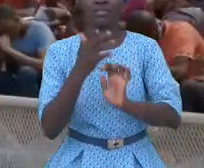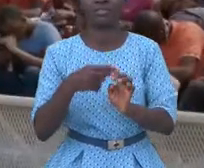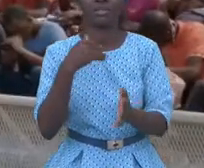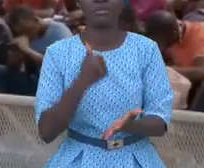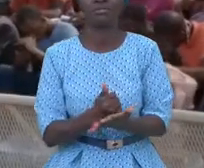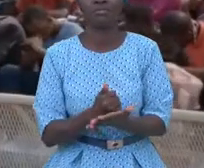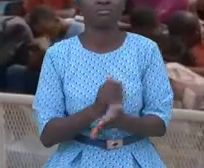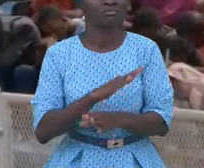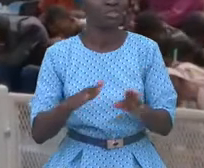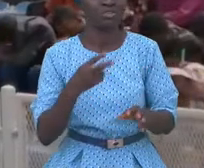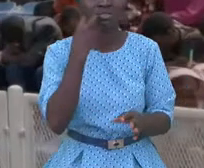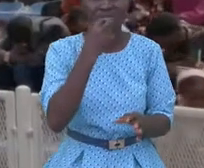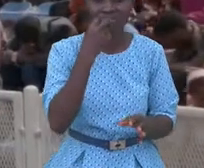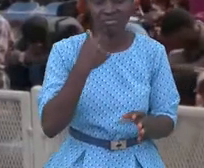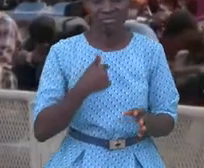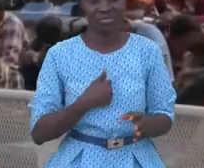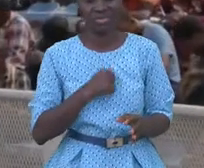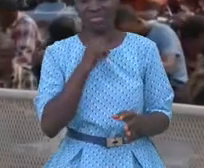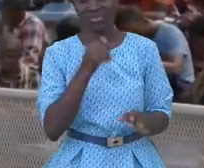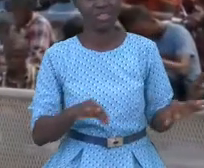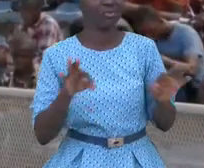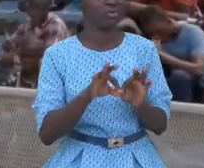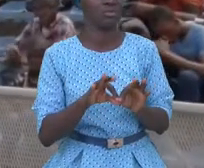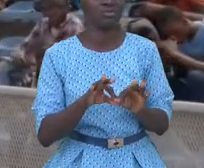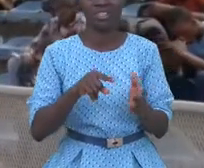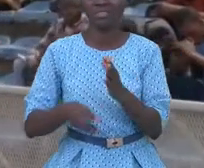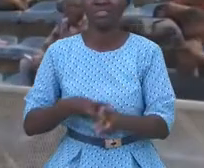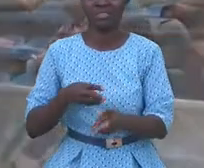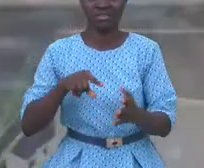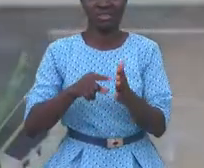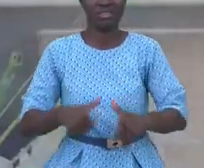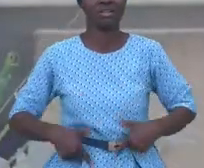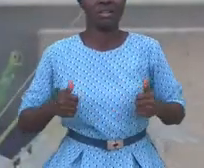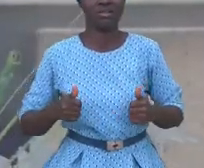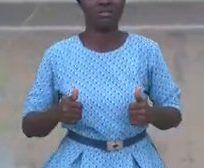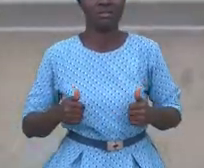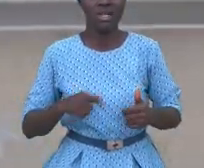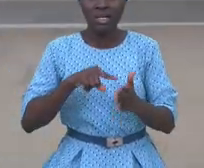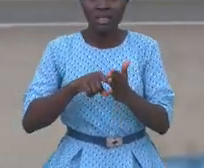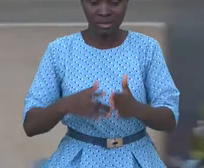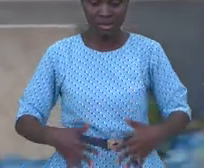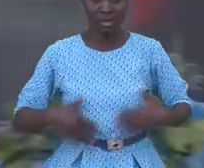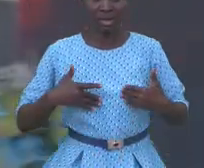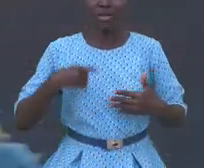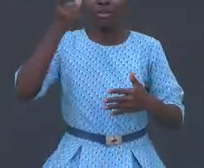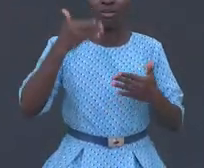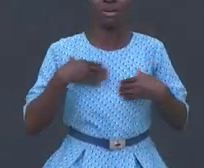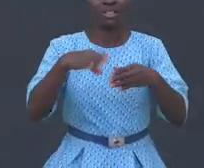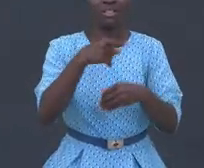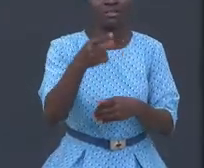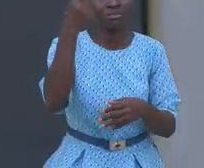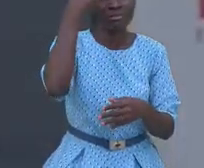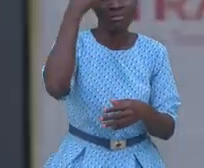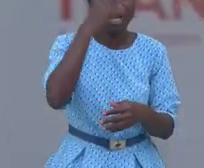I am not worthy. It's like God has given you the brain and then you have first class. And then they